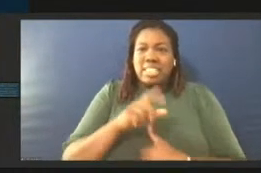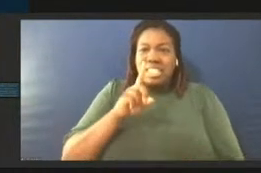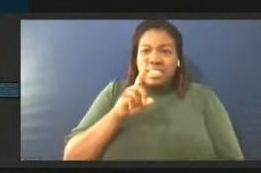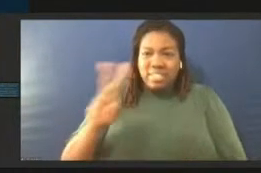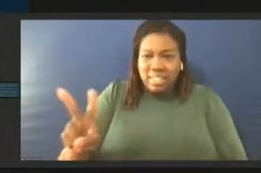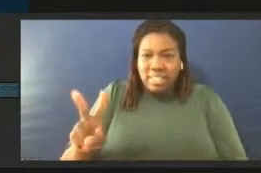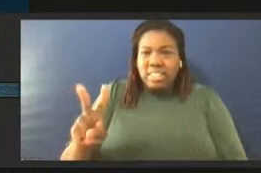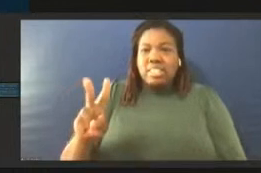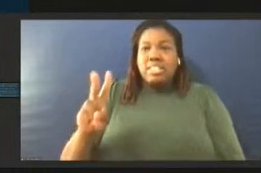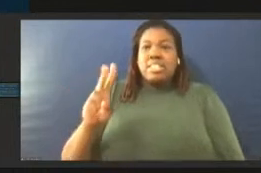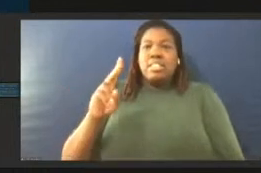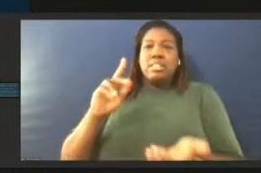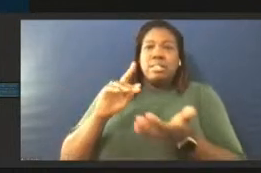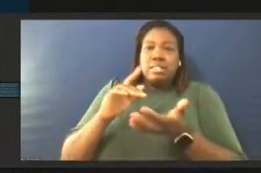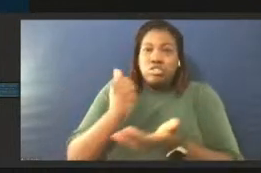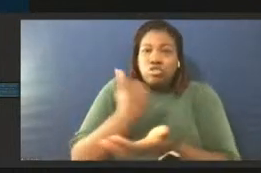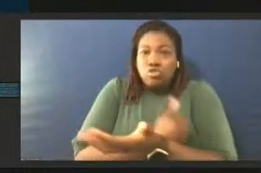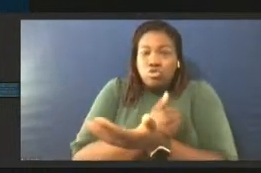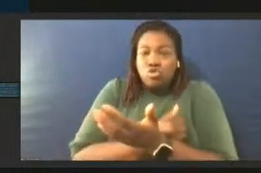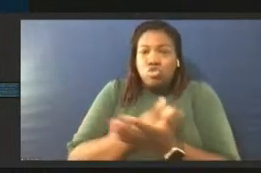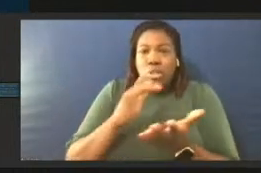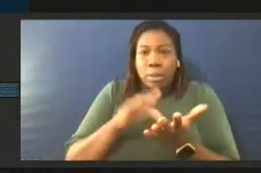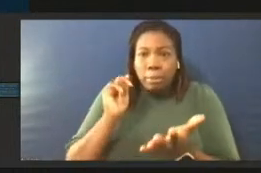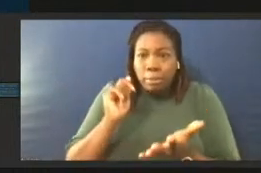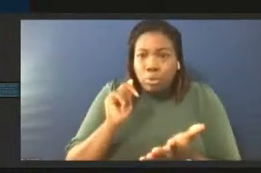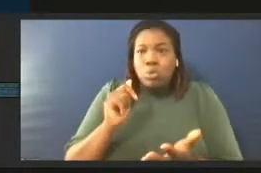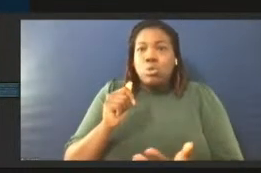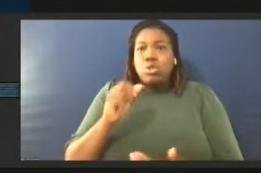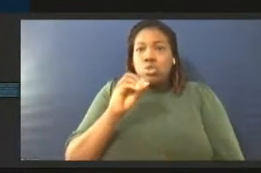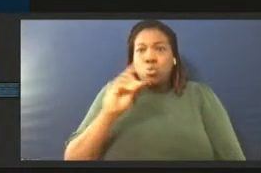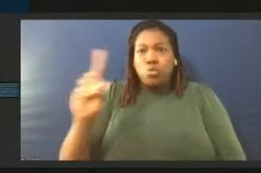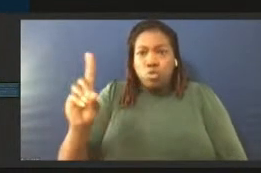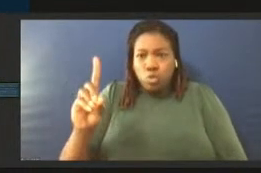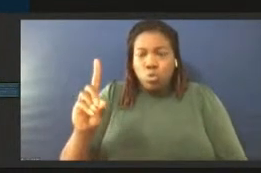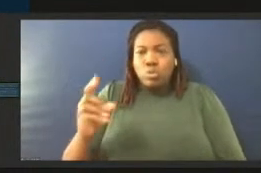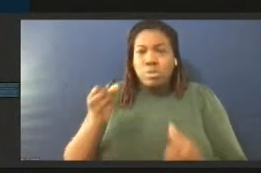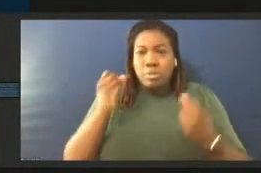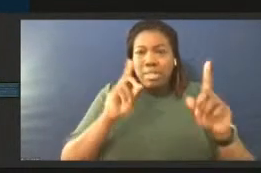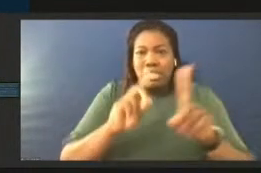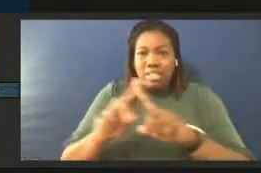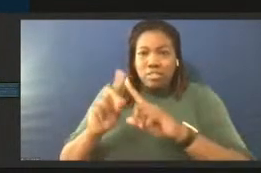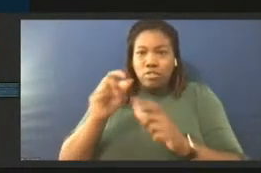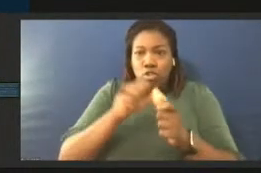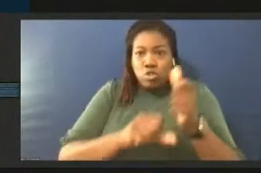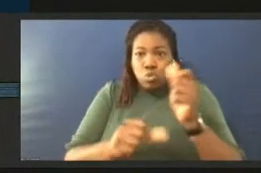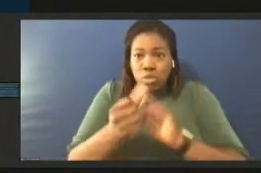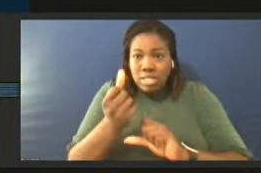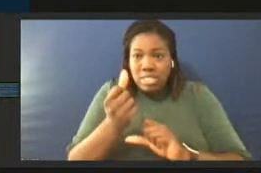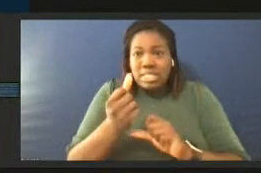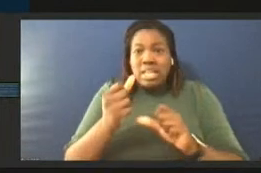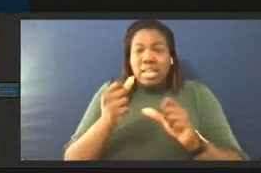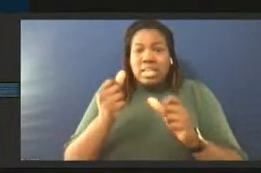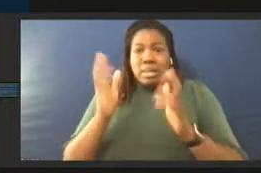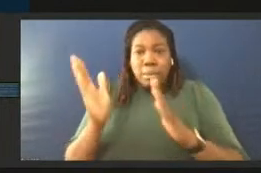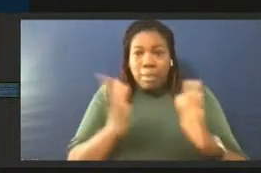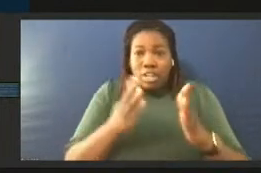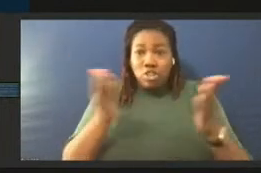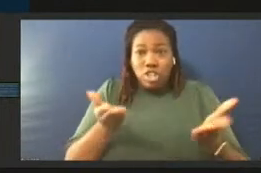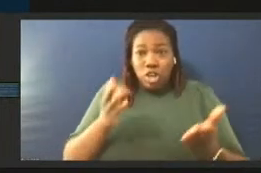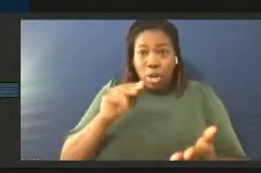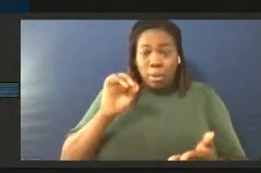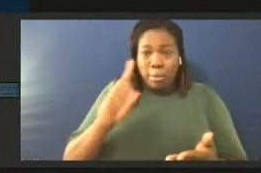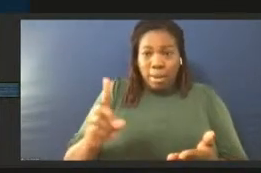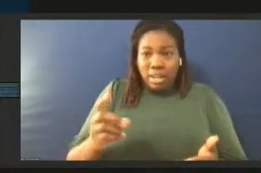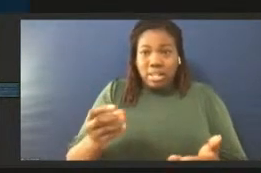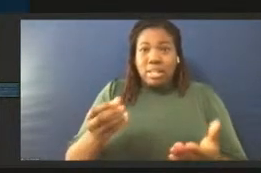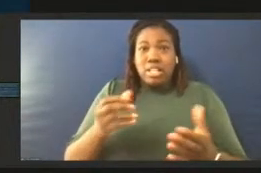use, and overdose. A study of suicide patterns done right in Maryland during the COVID pandemic found that completed